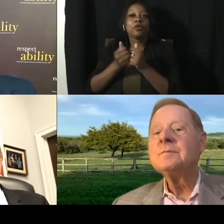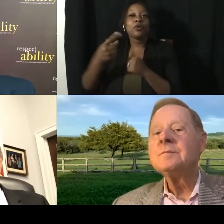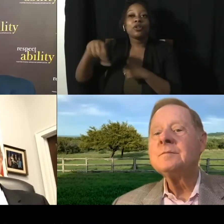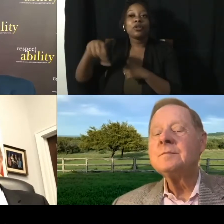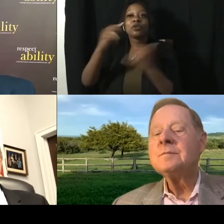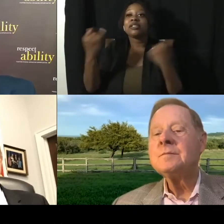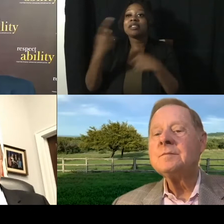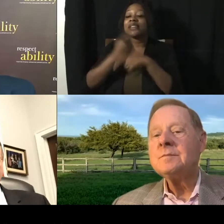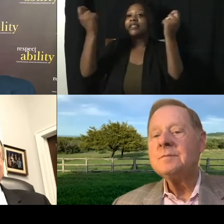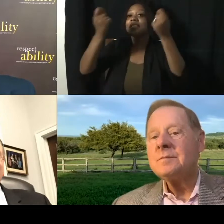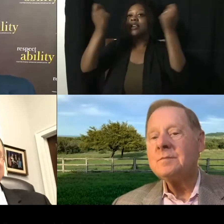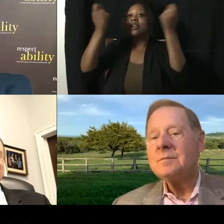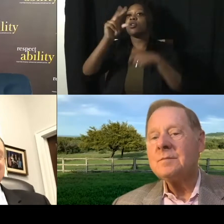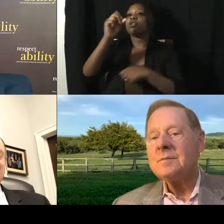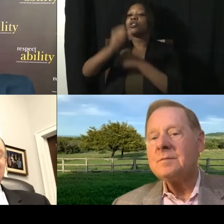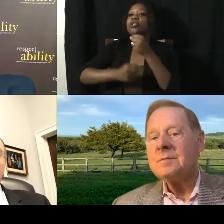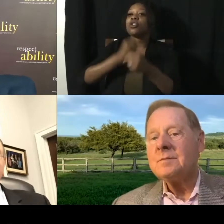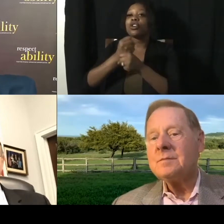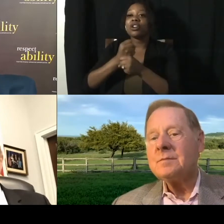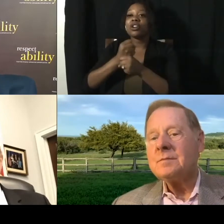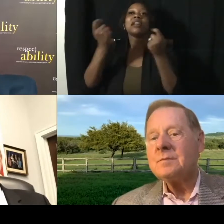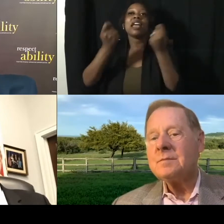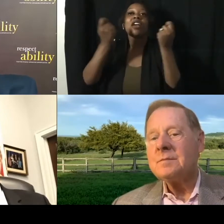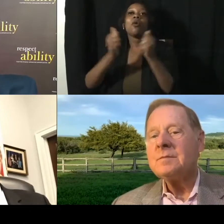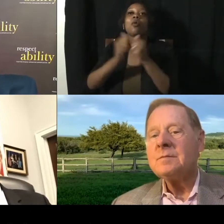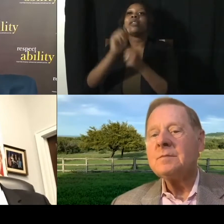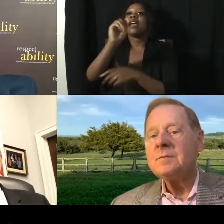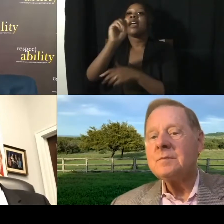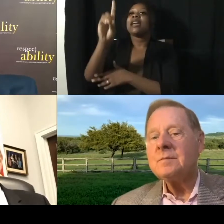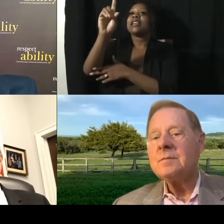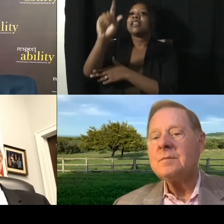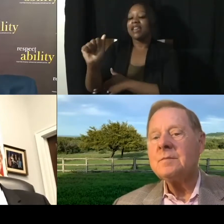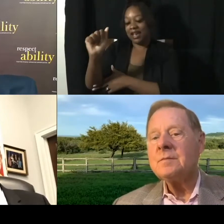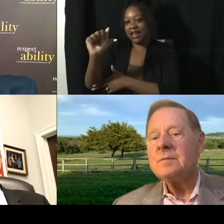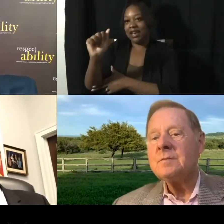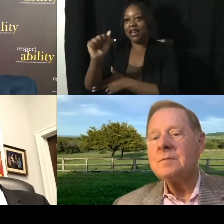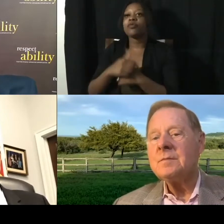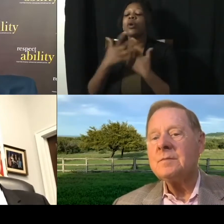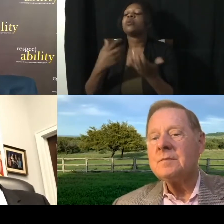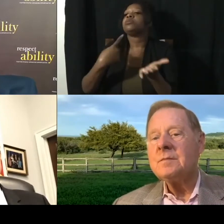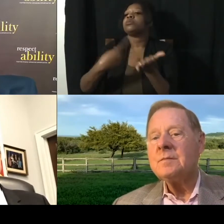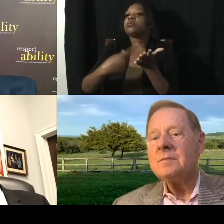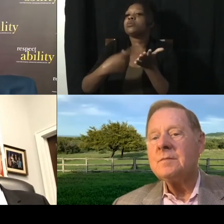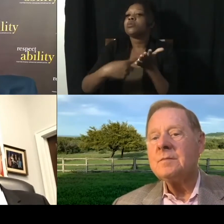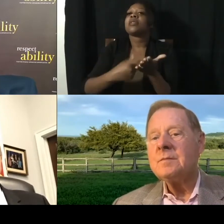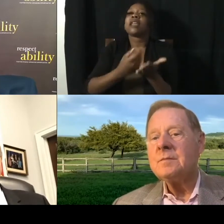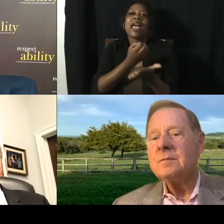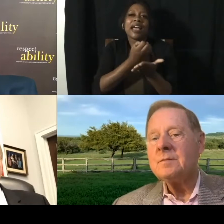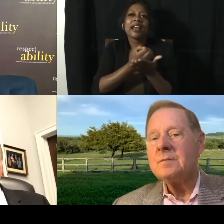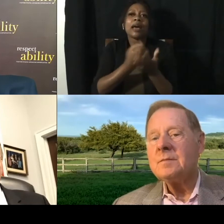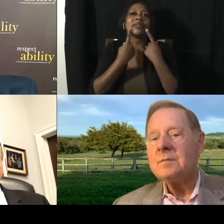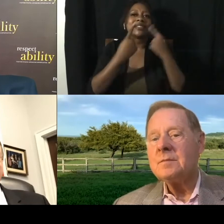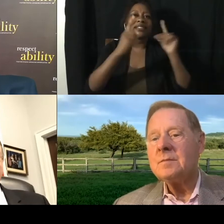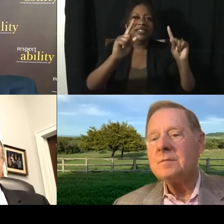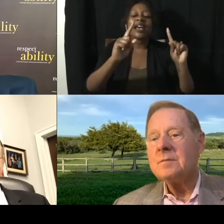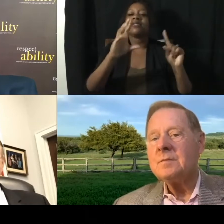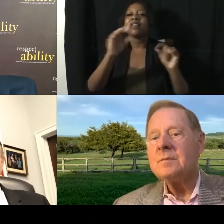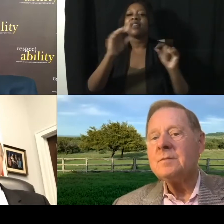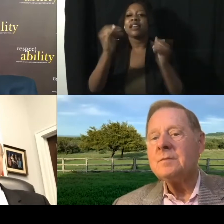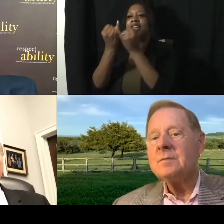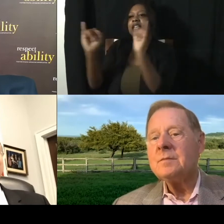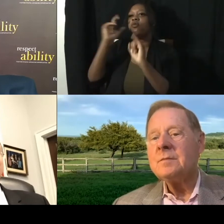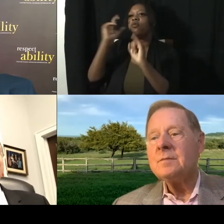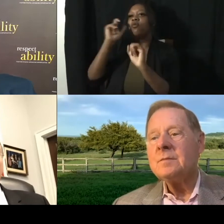Americans with Disabilities Act. I want to talk about economic success and independence for people with disabilities.